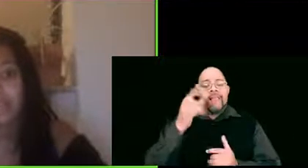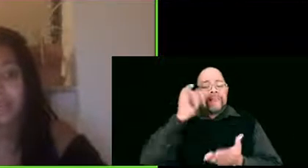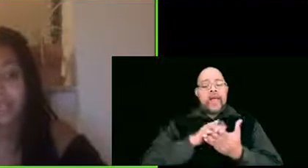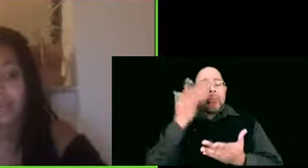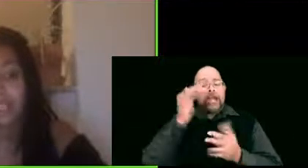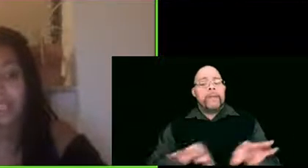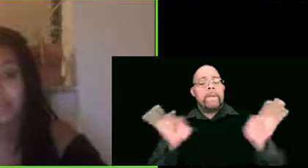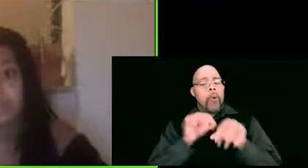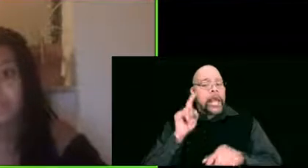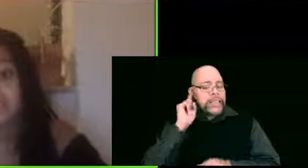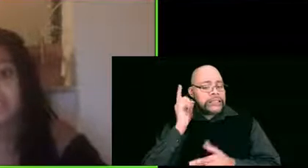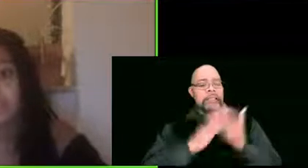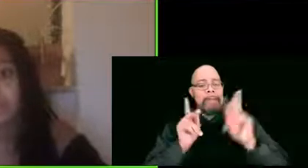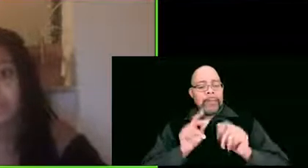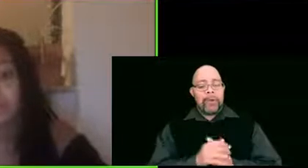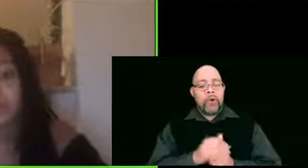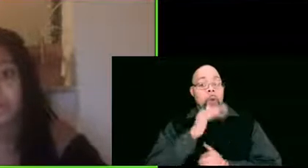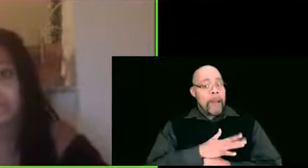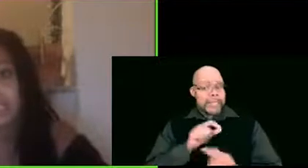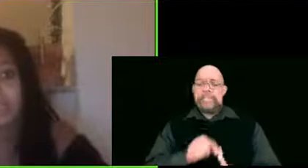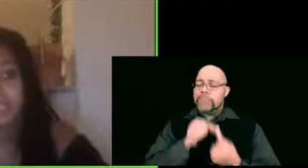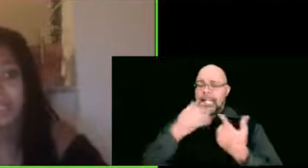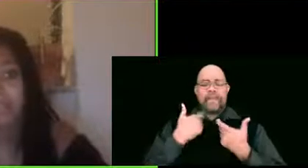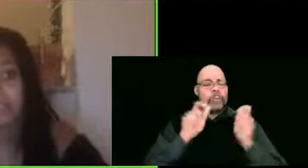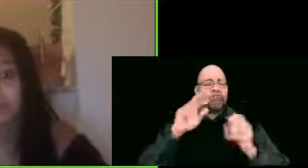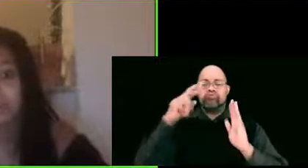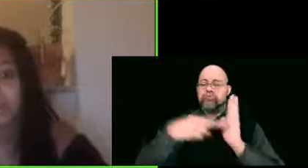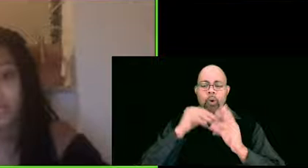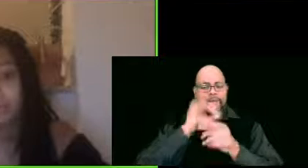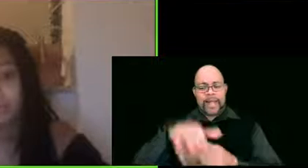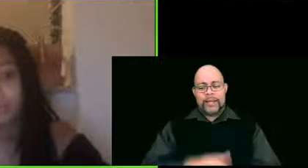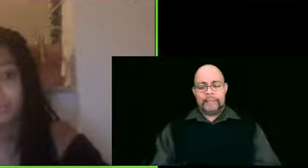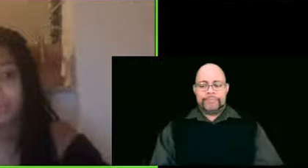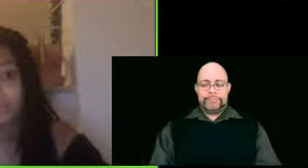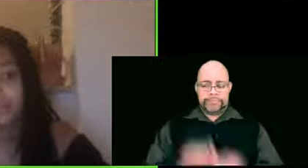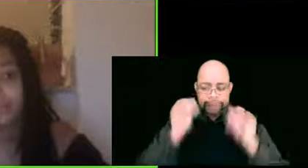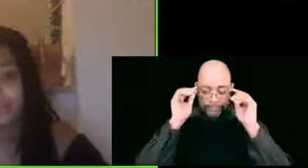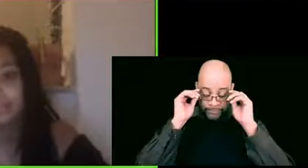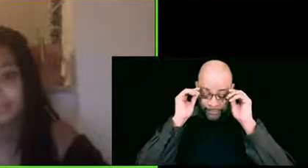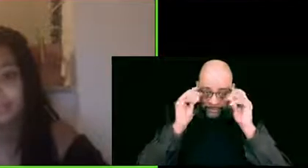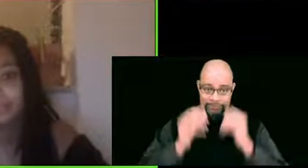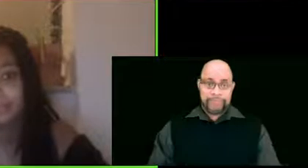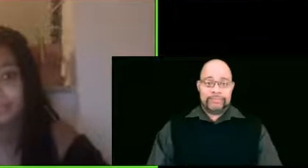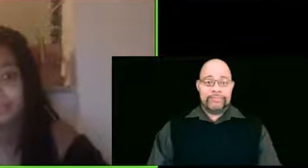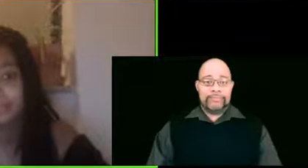I think that that's why it's so important that we listen to so many people, and women especially have a huge role in that.